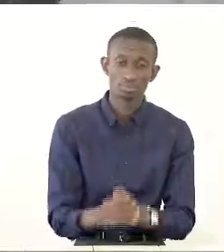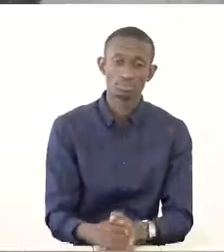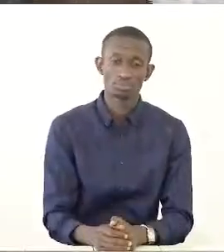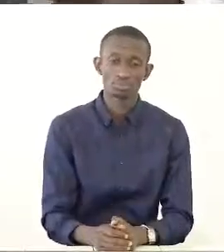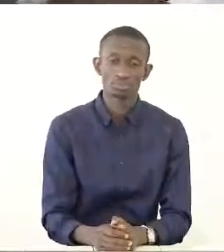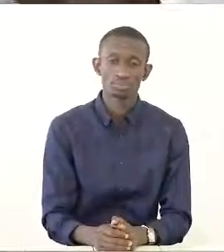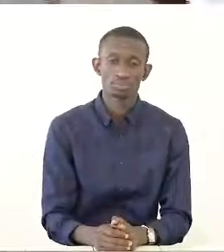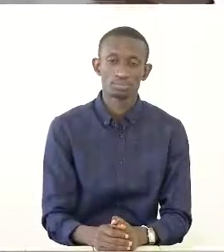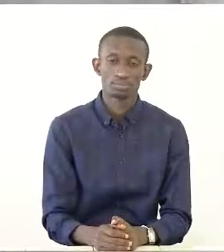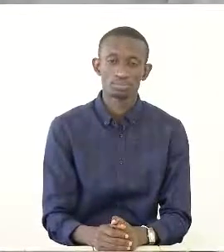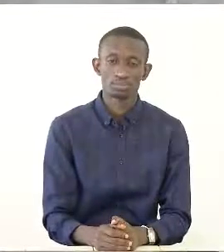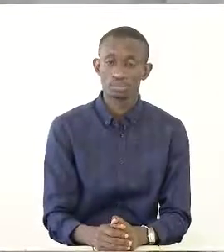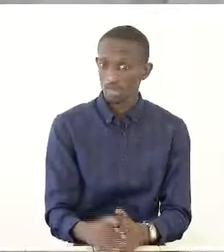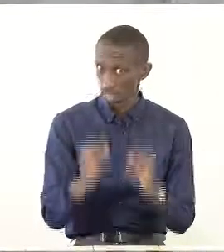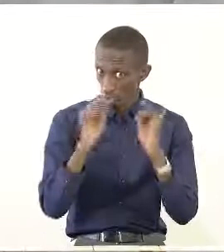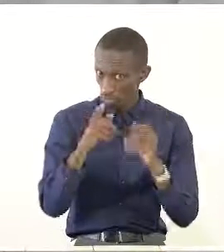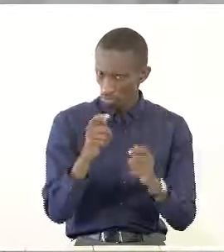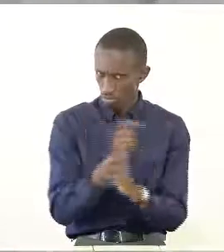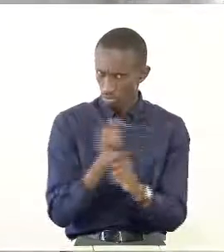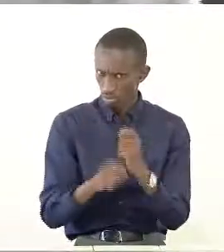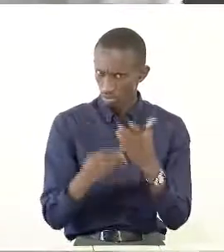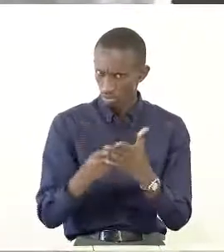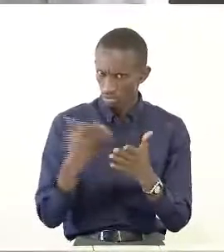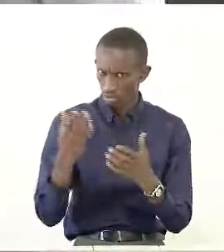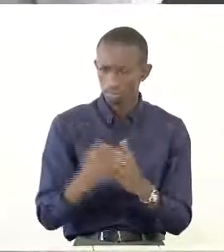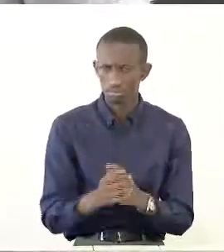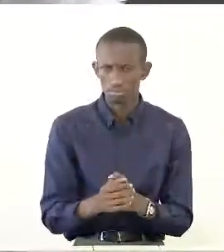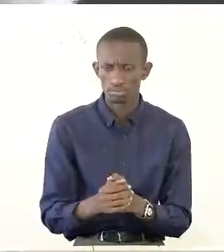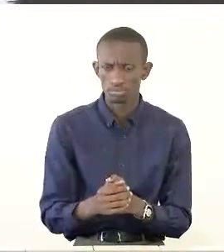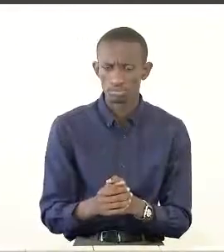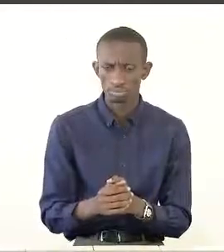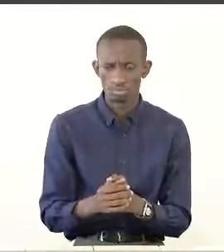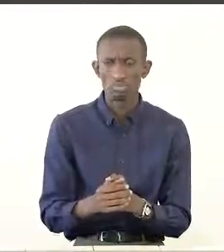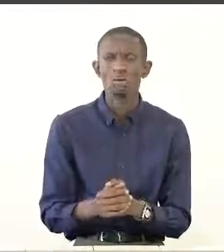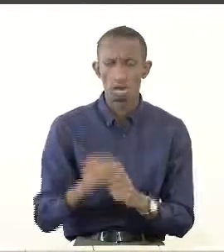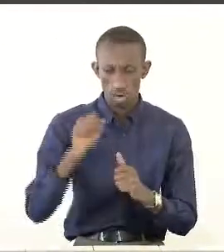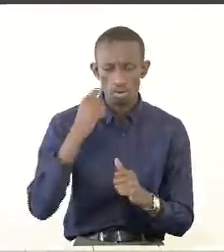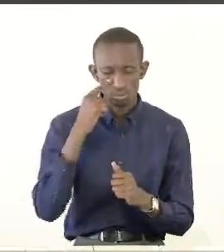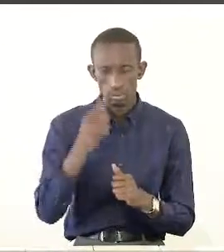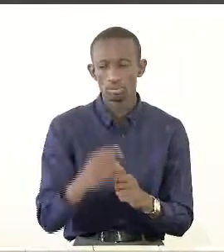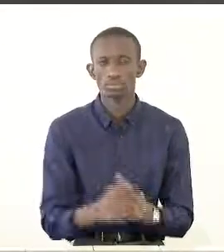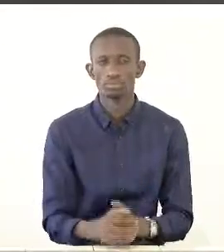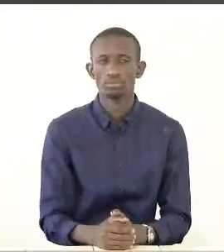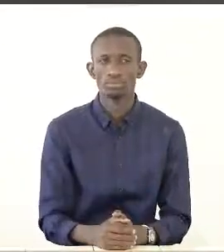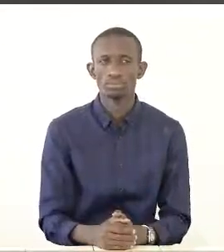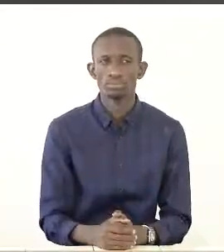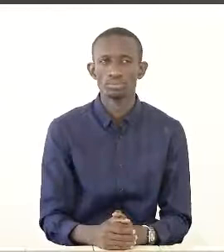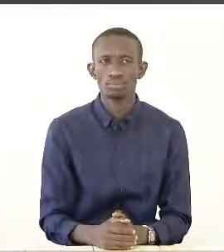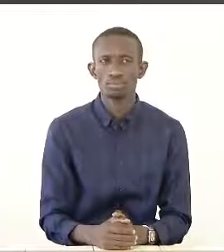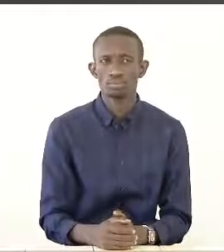If you change the variable, of course, you will be having